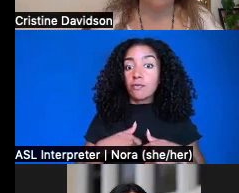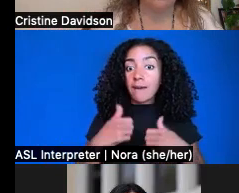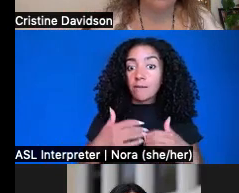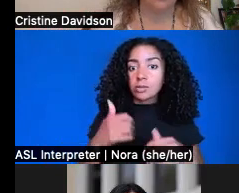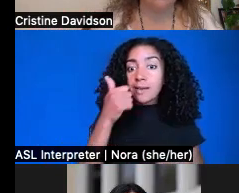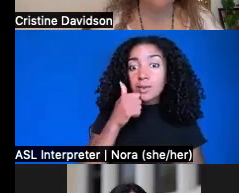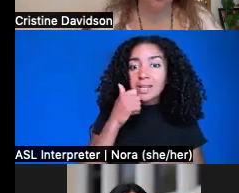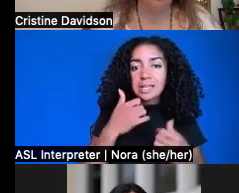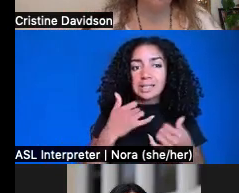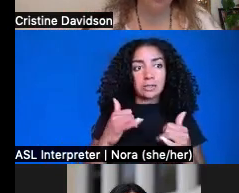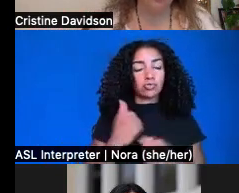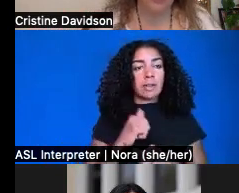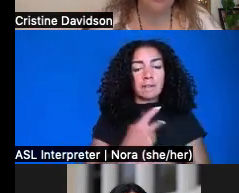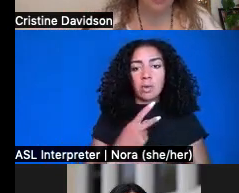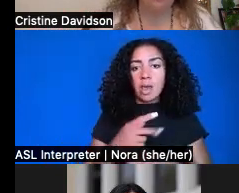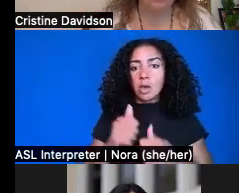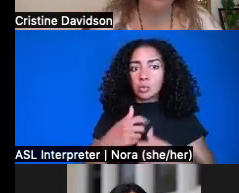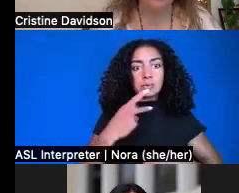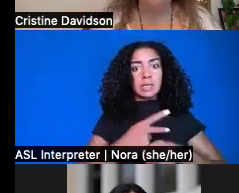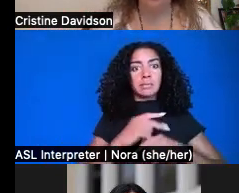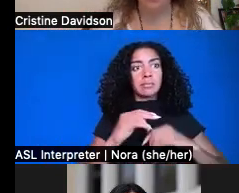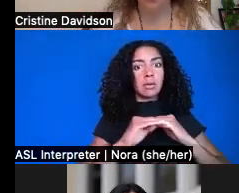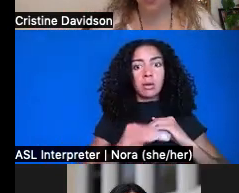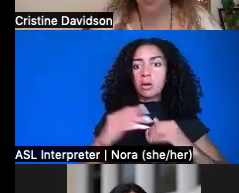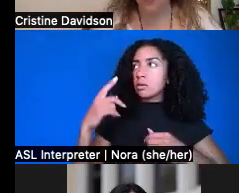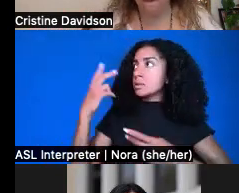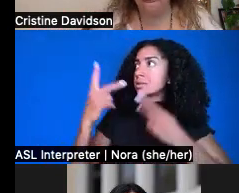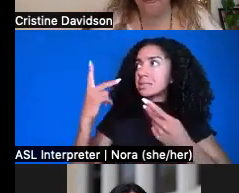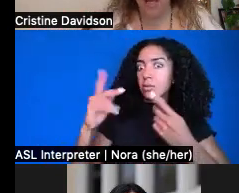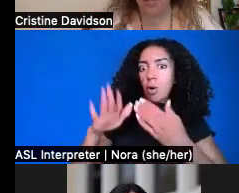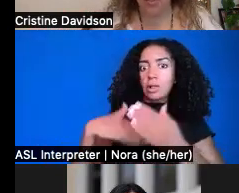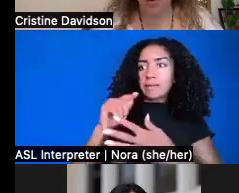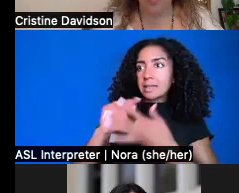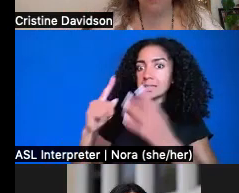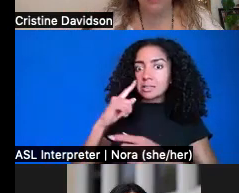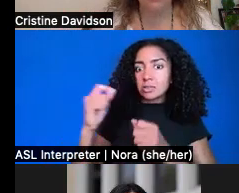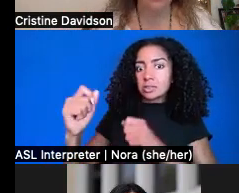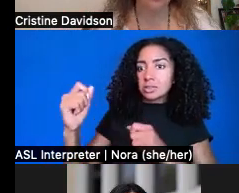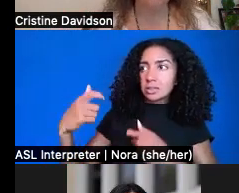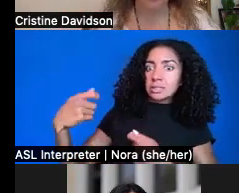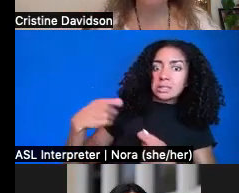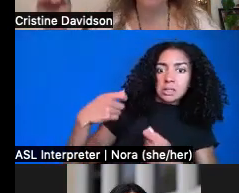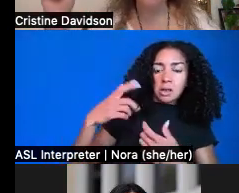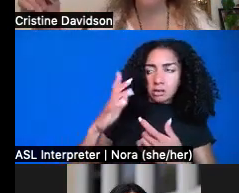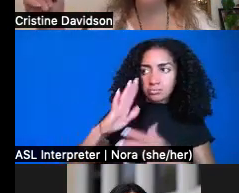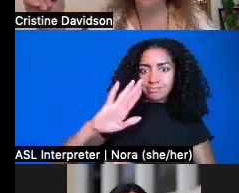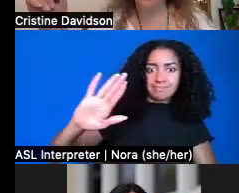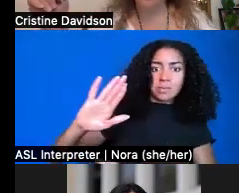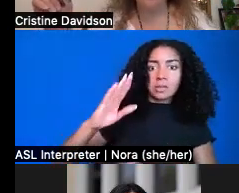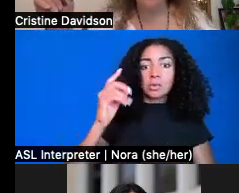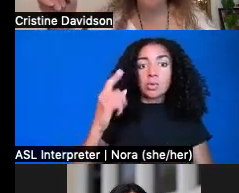face of all of these tactics. So our role as advocates can be to do our best to interrupt